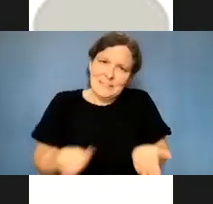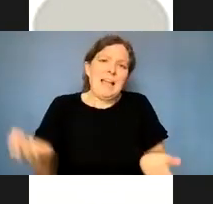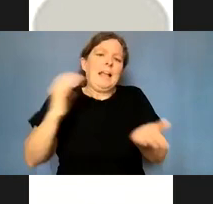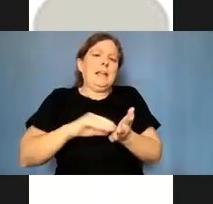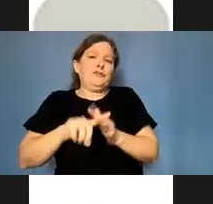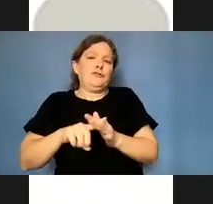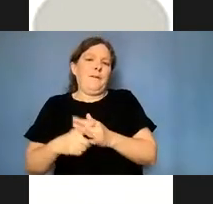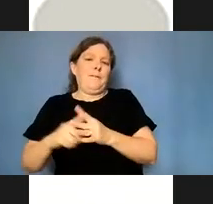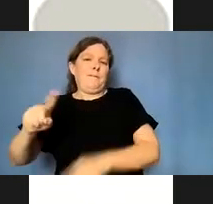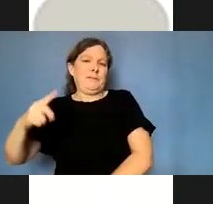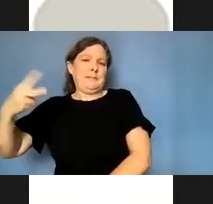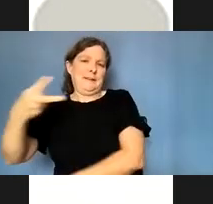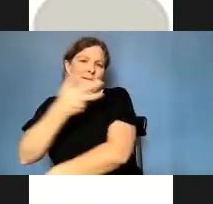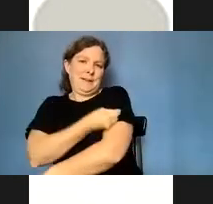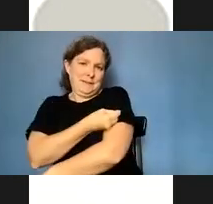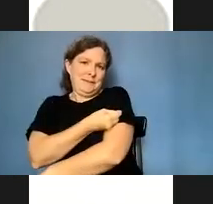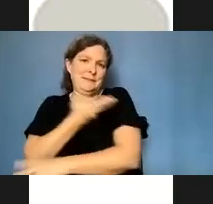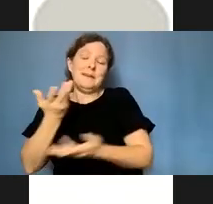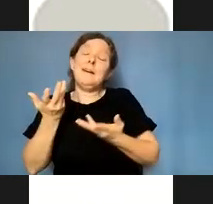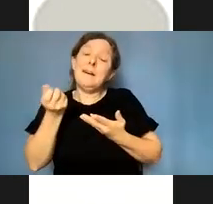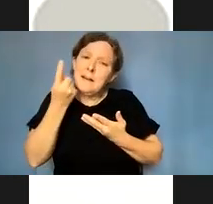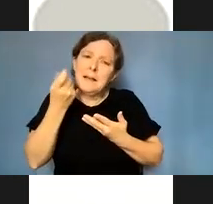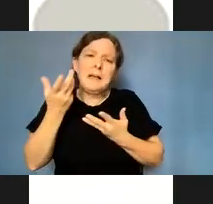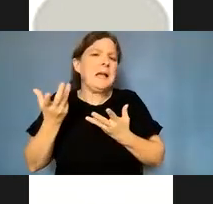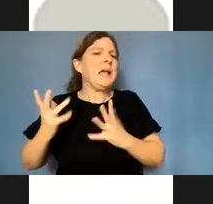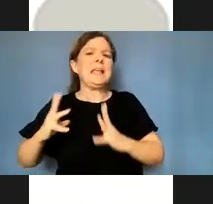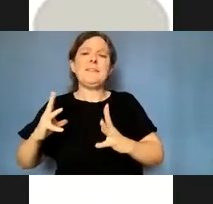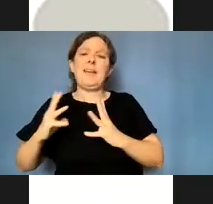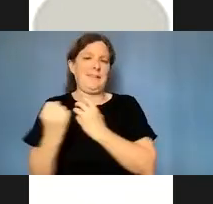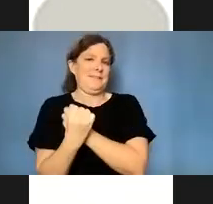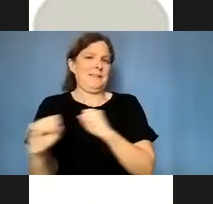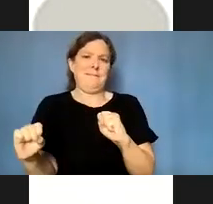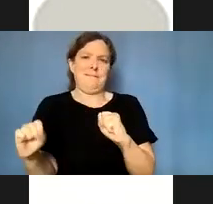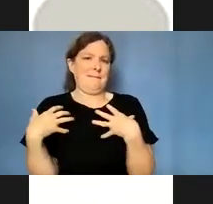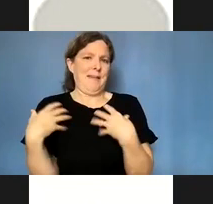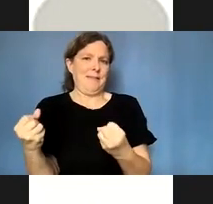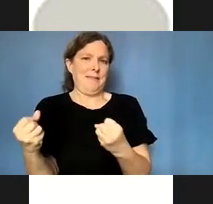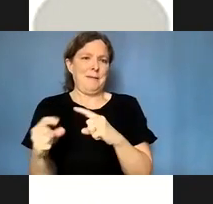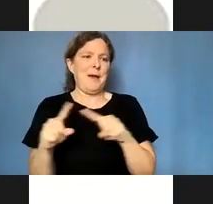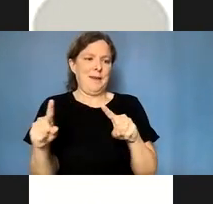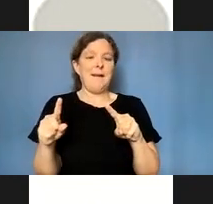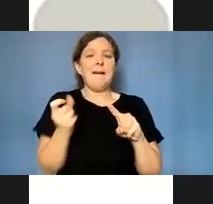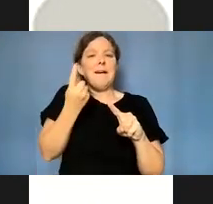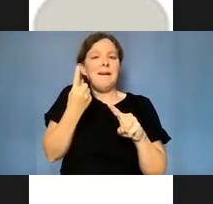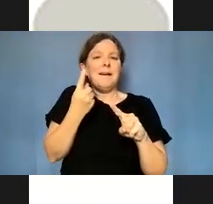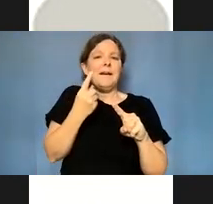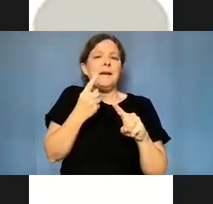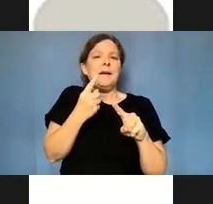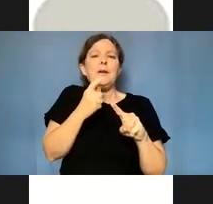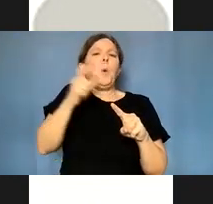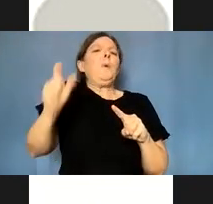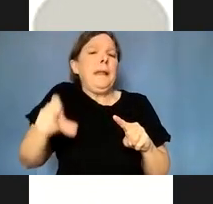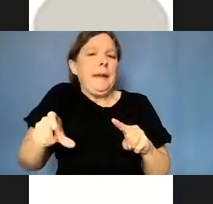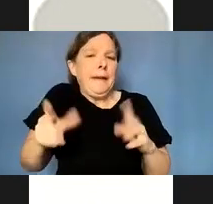And all of the science and guidance says that that is a safe thing to do, but it was determined to be not necessary, and that's why